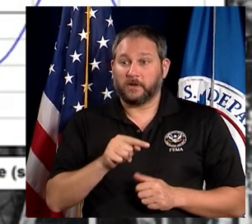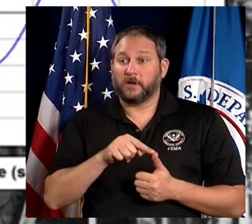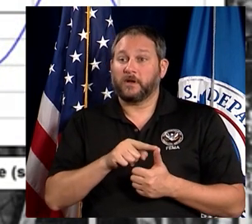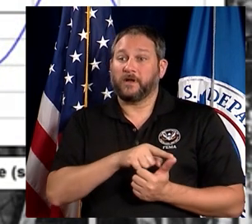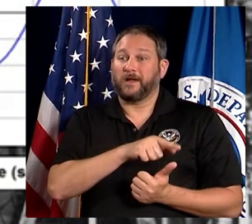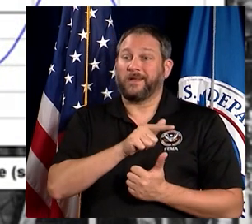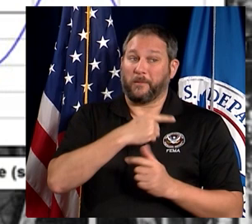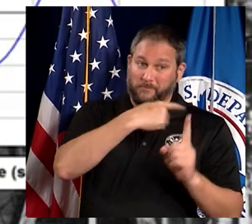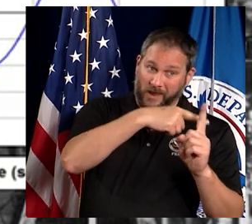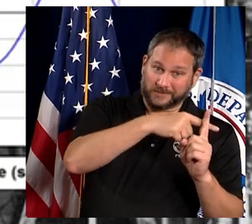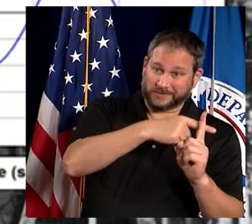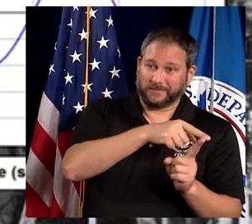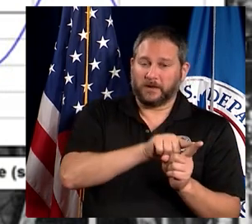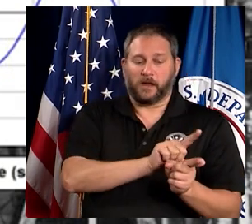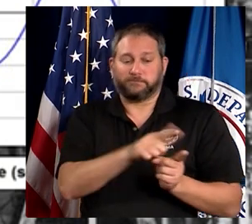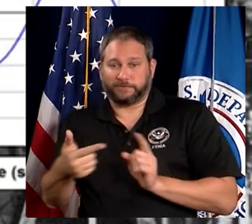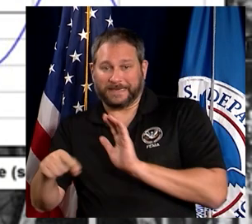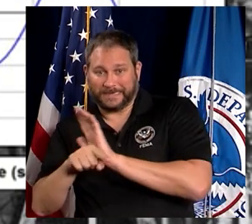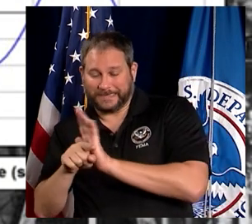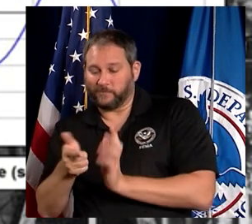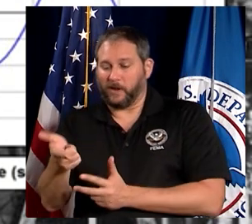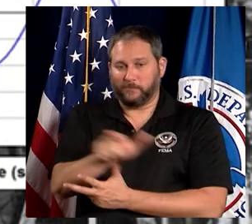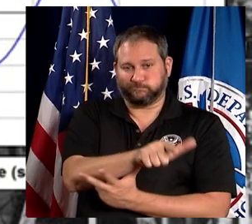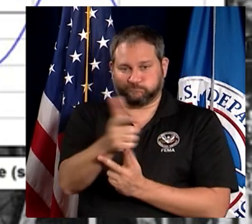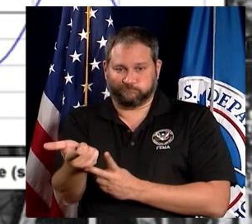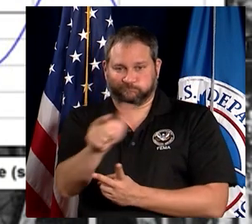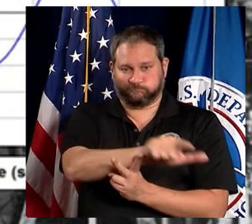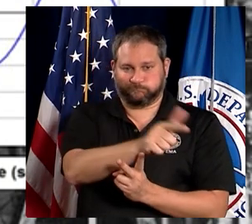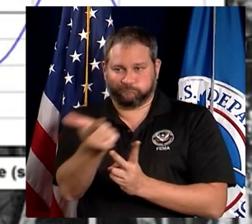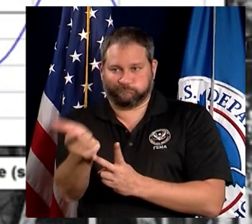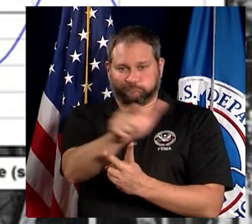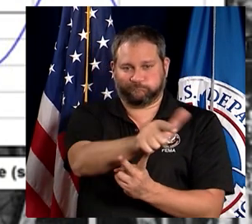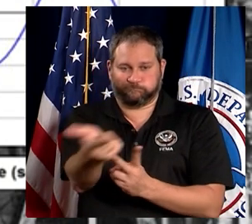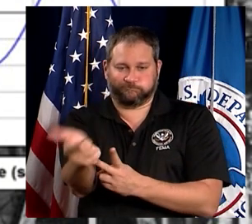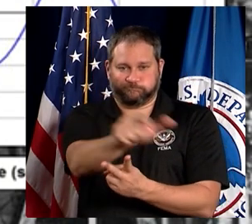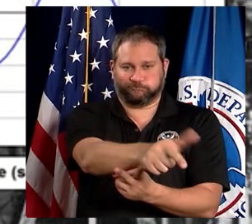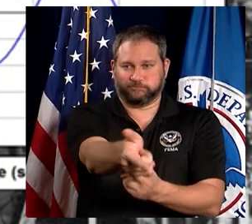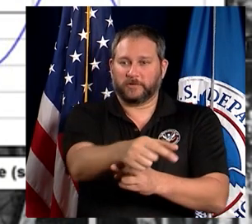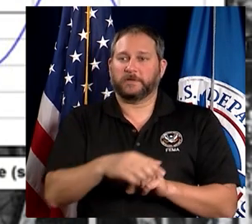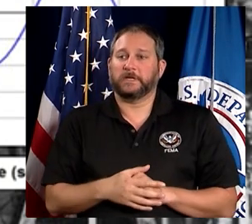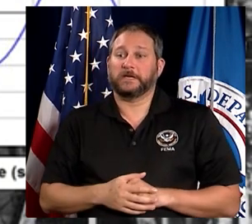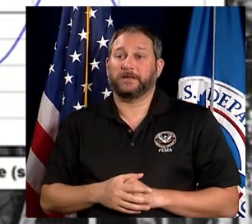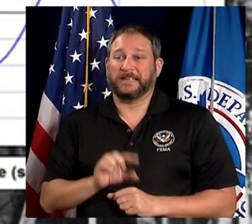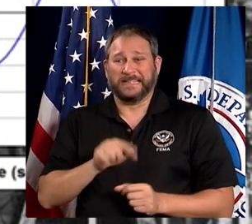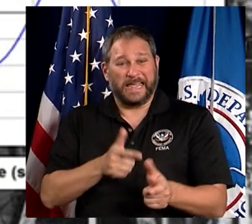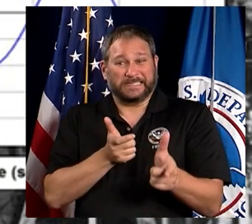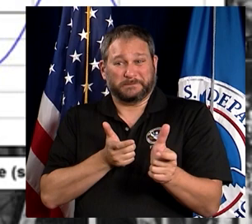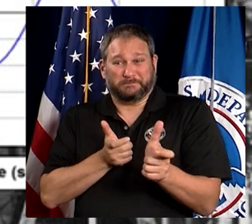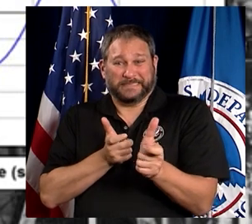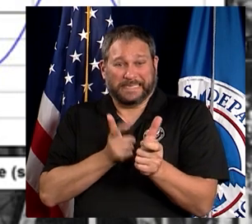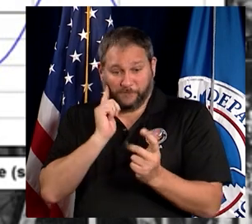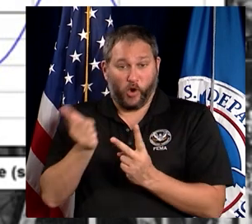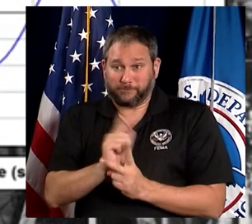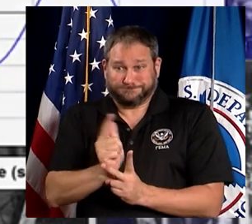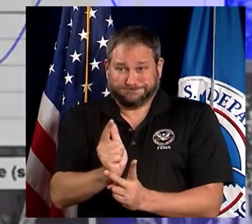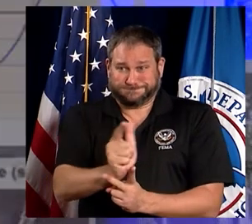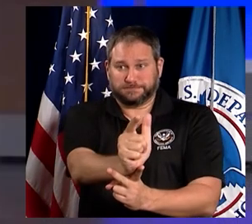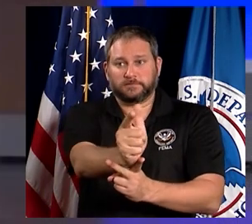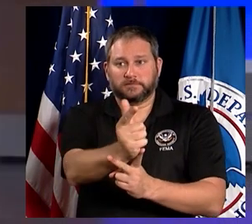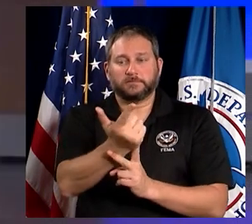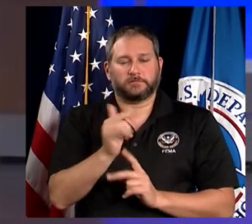from positive to negative voltage and back to positive. The speed of that switching is called